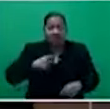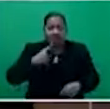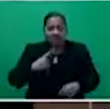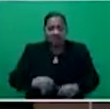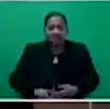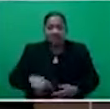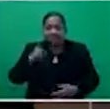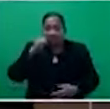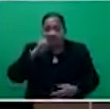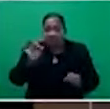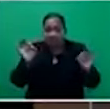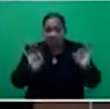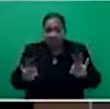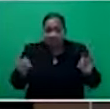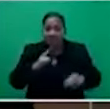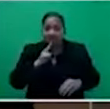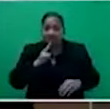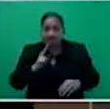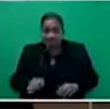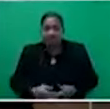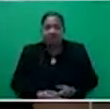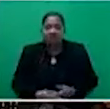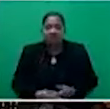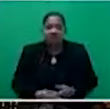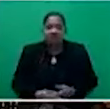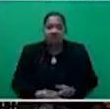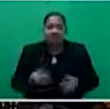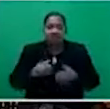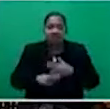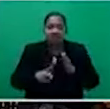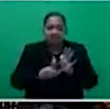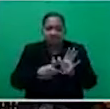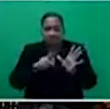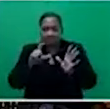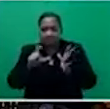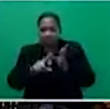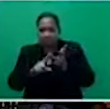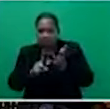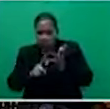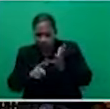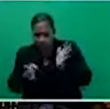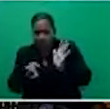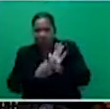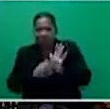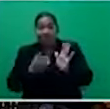things appropriately, Honourable Speaker, sir. Thank you, sir. Honourable Attorney General. Sir,